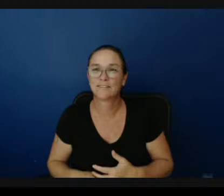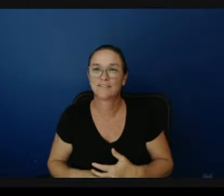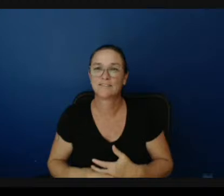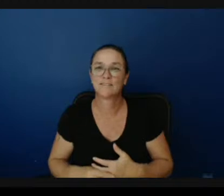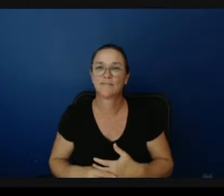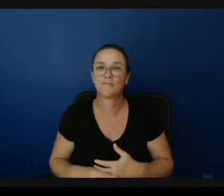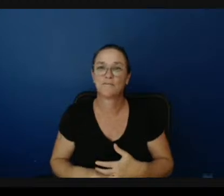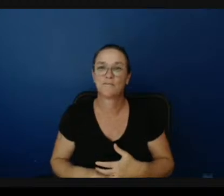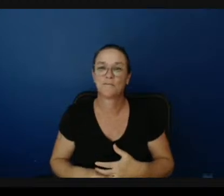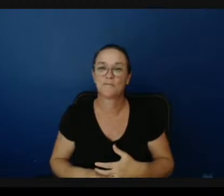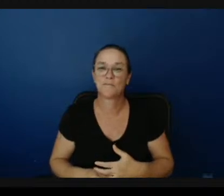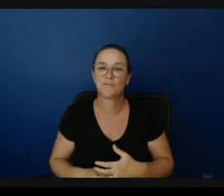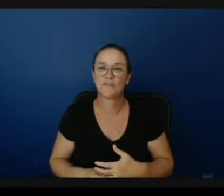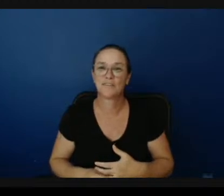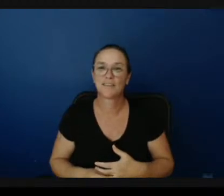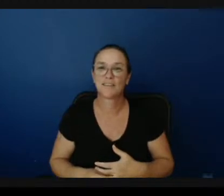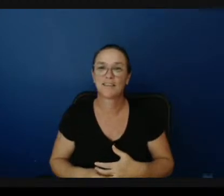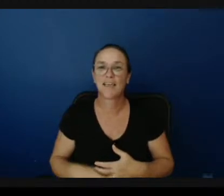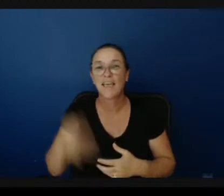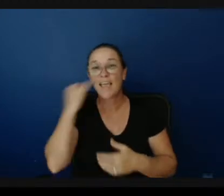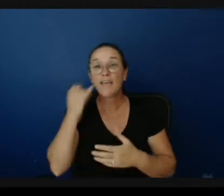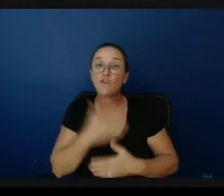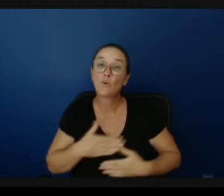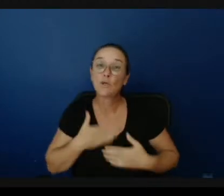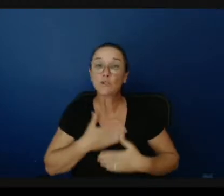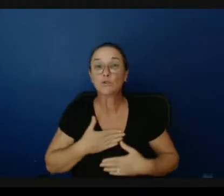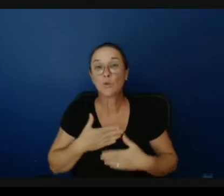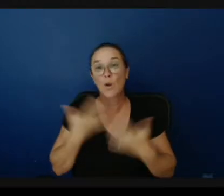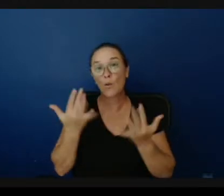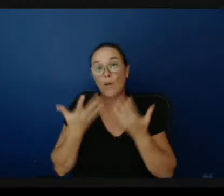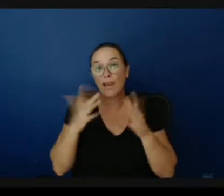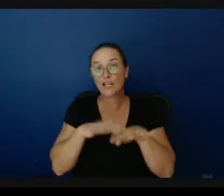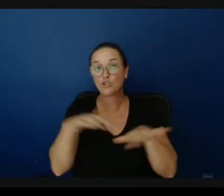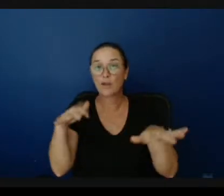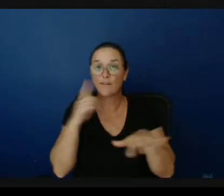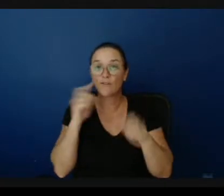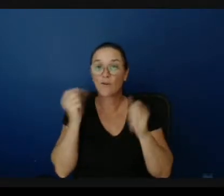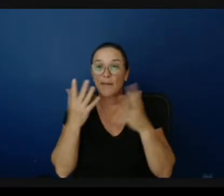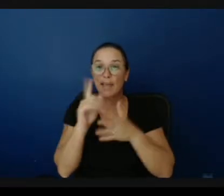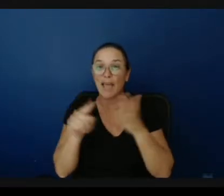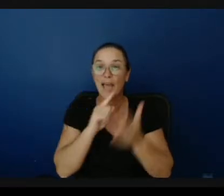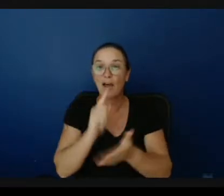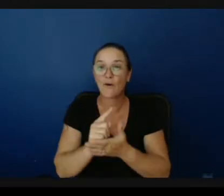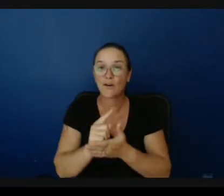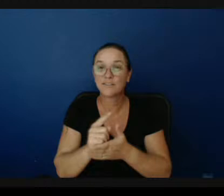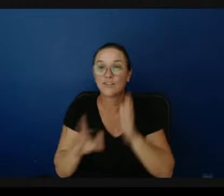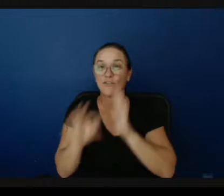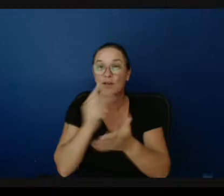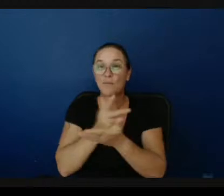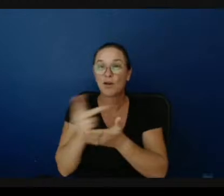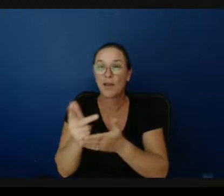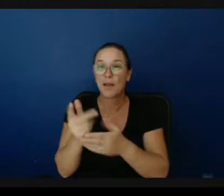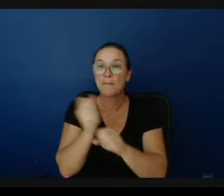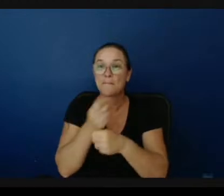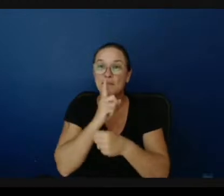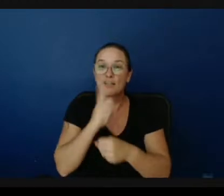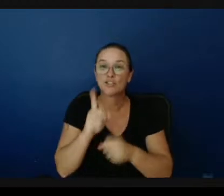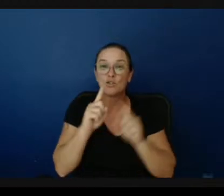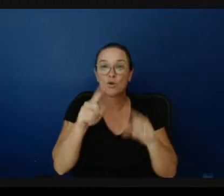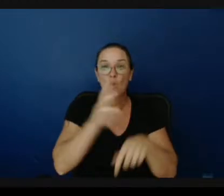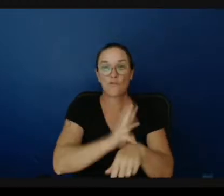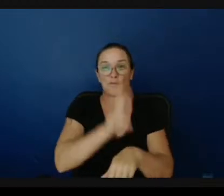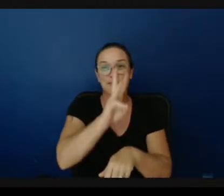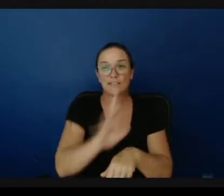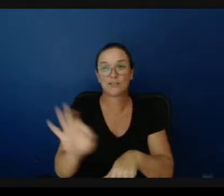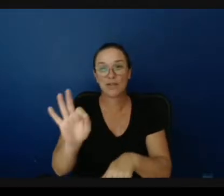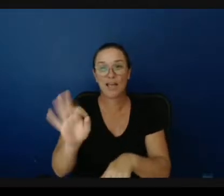Hold on. Yep. So if you enjoy waiting in traffic for hours to find parking, then make sure to visit the park between 6 p.m. and 9 p.m. You're gonna love